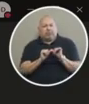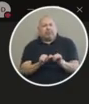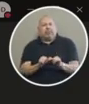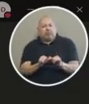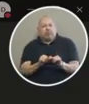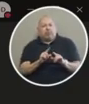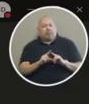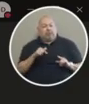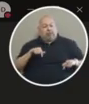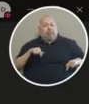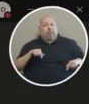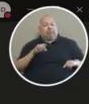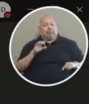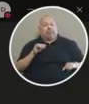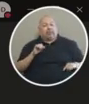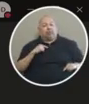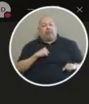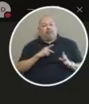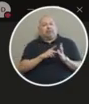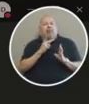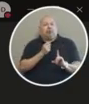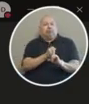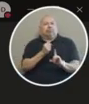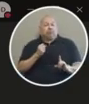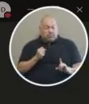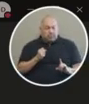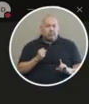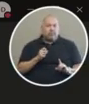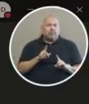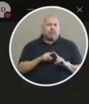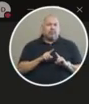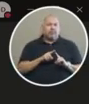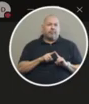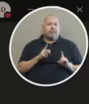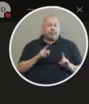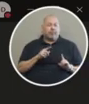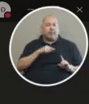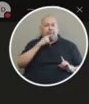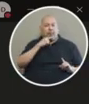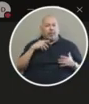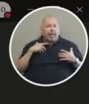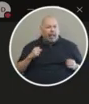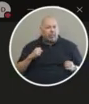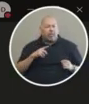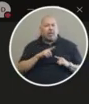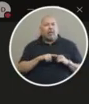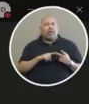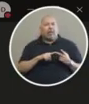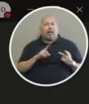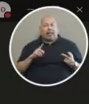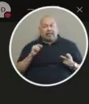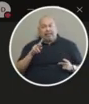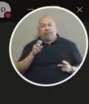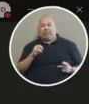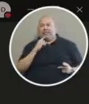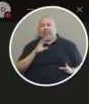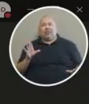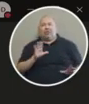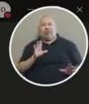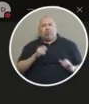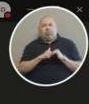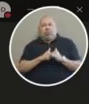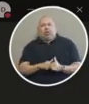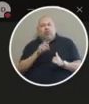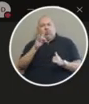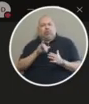it. But in this case, we got a double whammy. And the double whammy is the public health component. That's even if we said, no, we're going to forge ahead